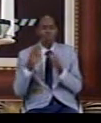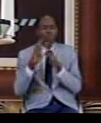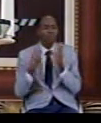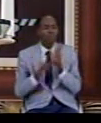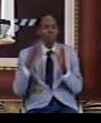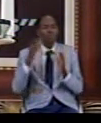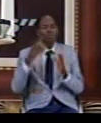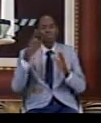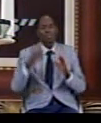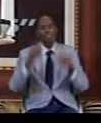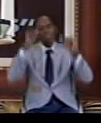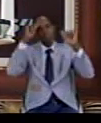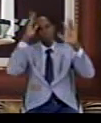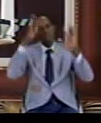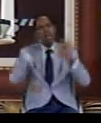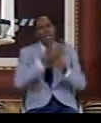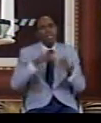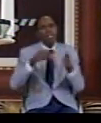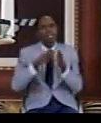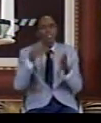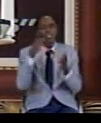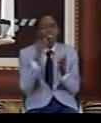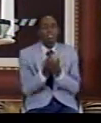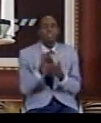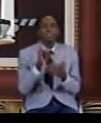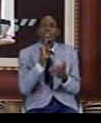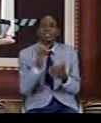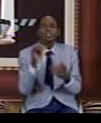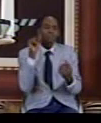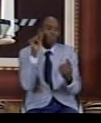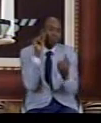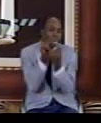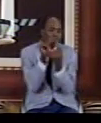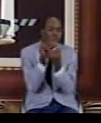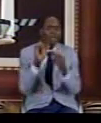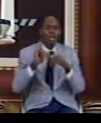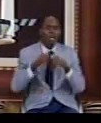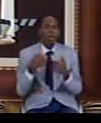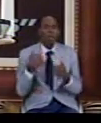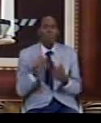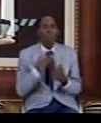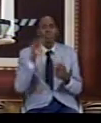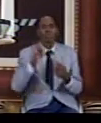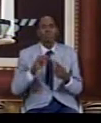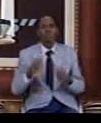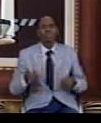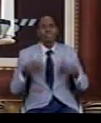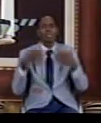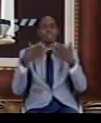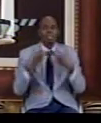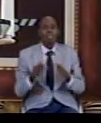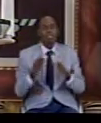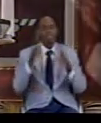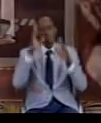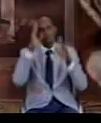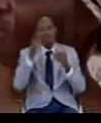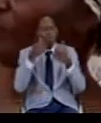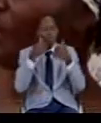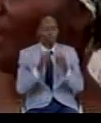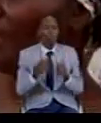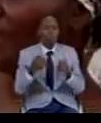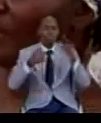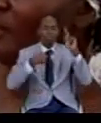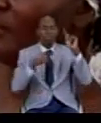no. And he says, that's exactly how you are to live. Let him follow me. You will follow the